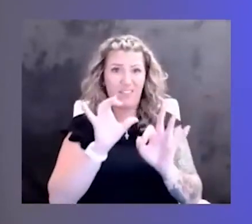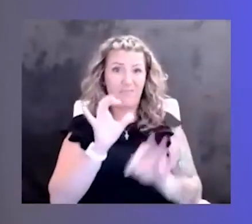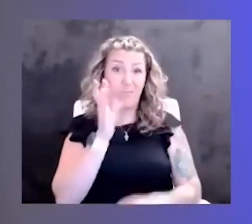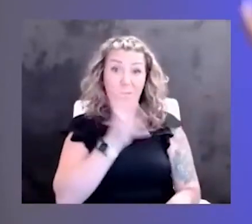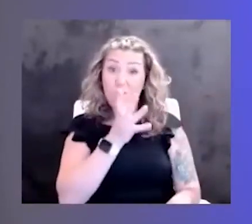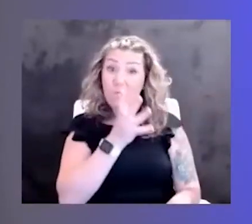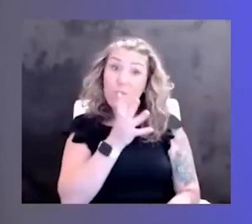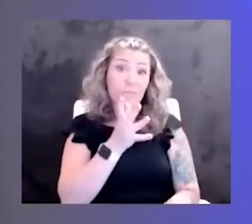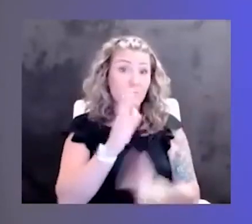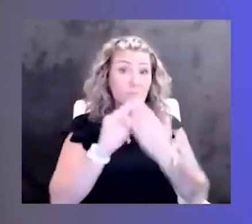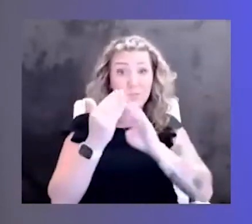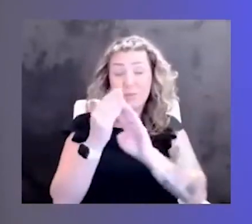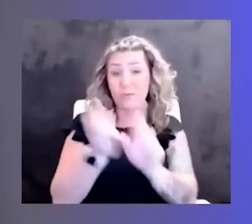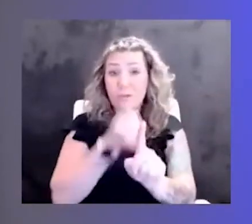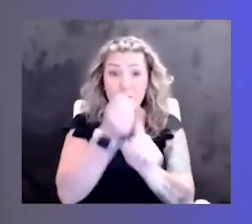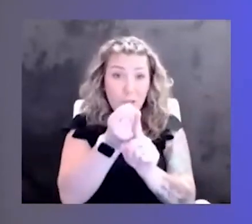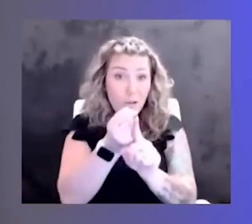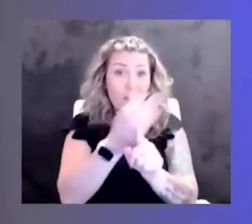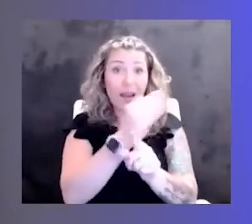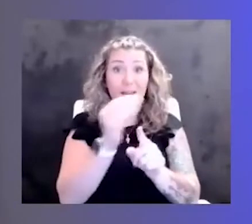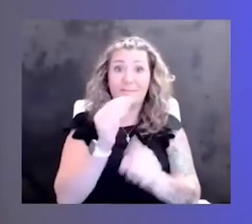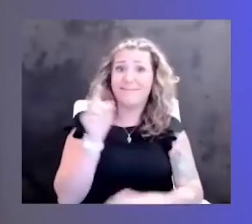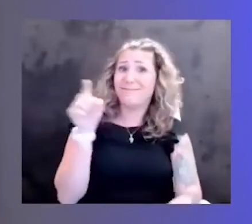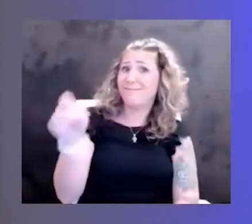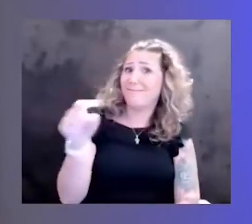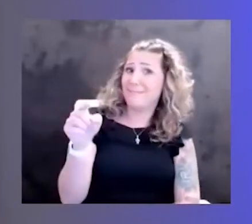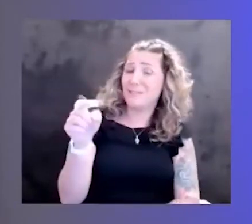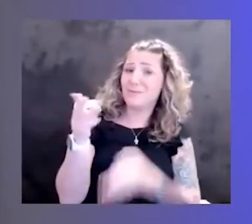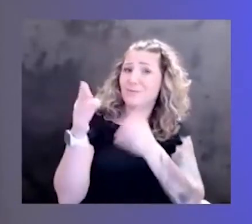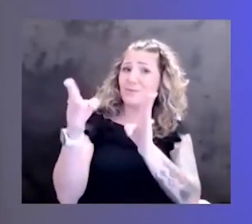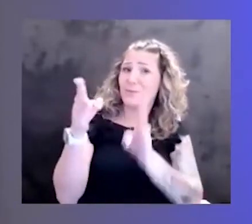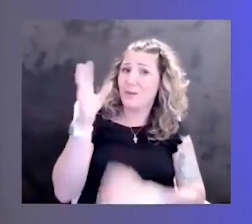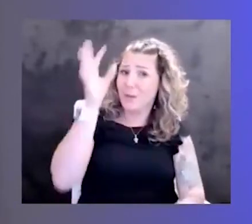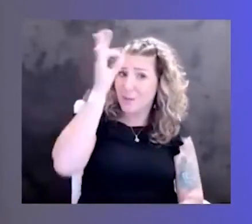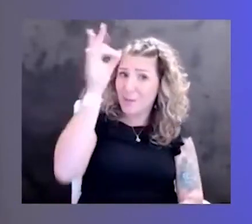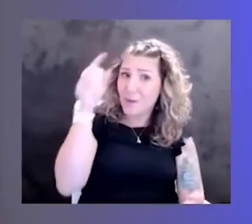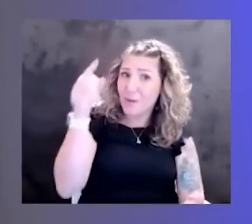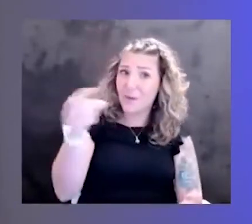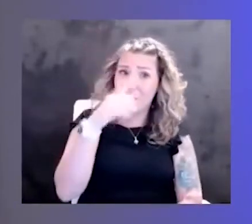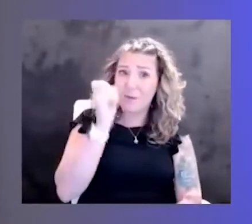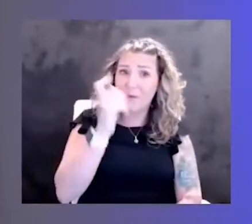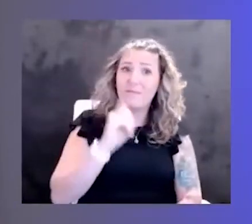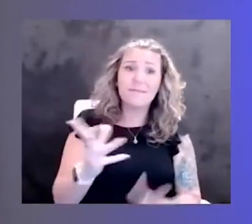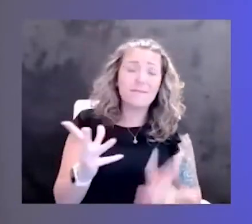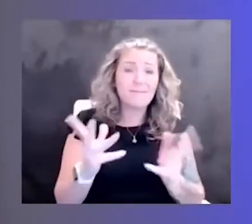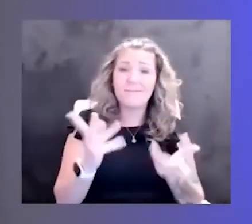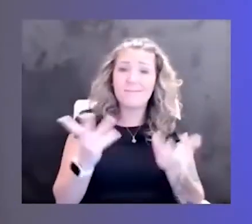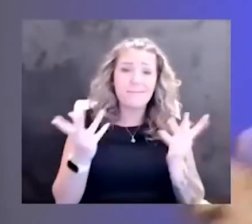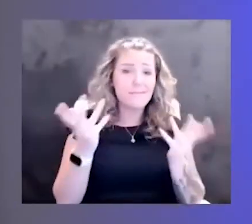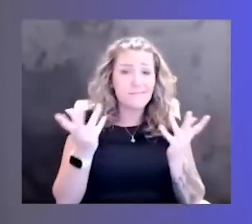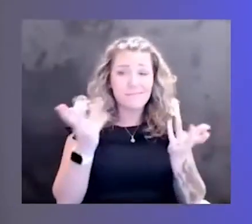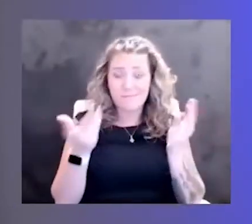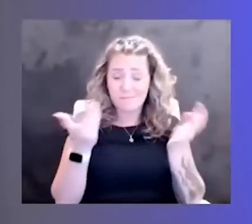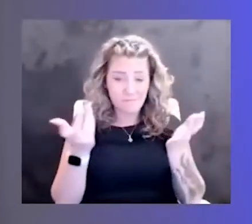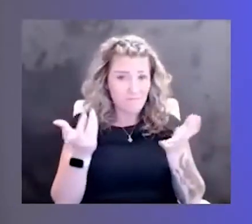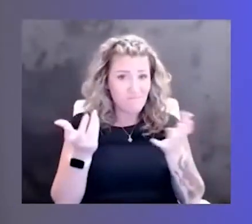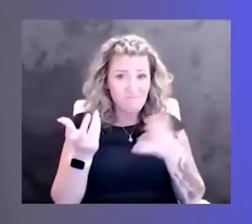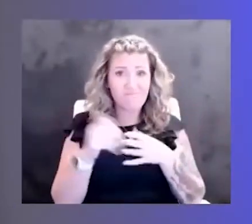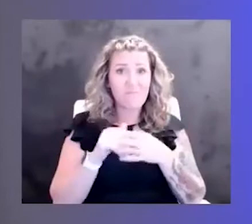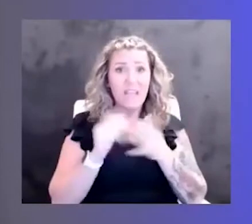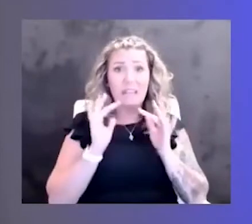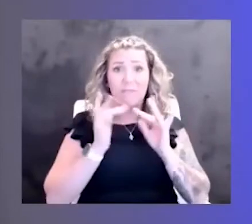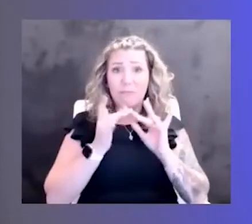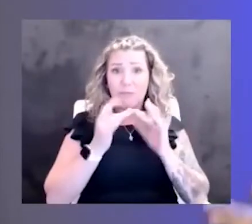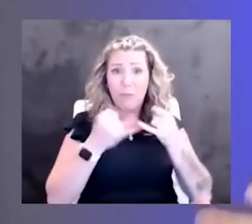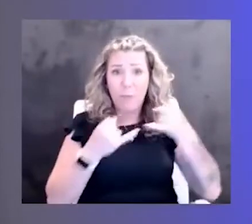mean, right up the street, there are folks who either because of broadband in the ground or technology,